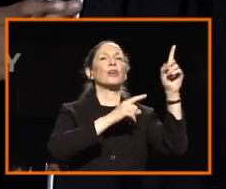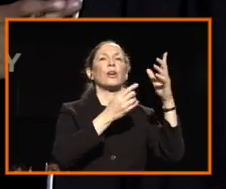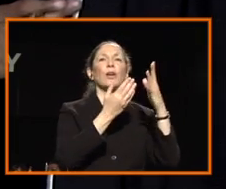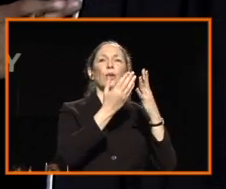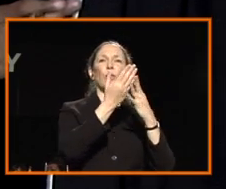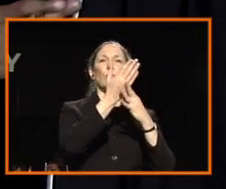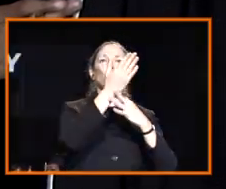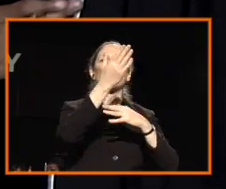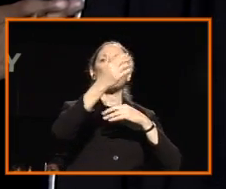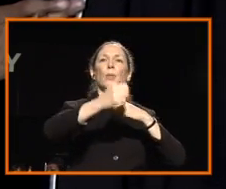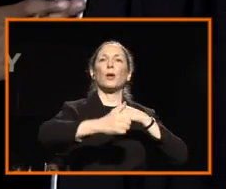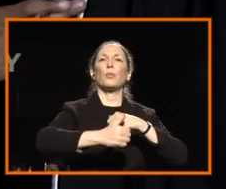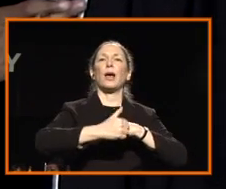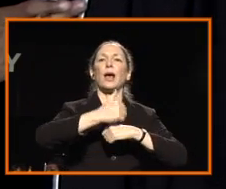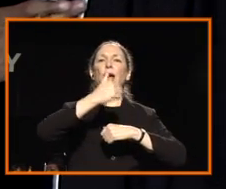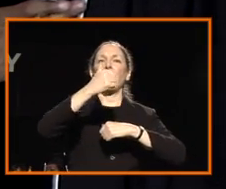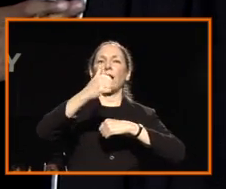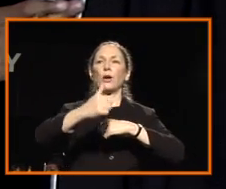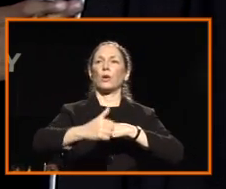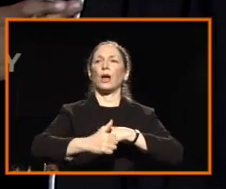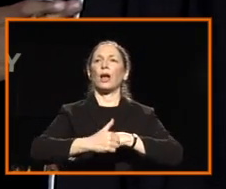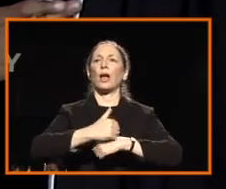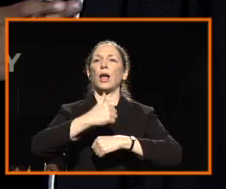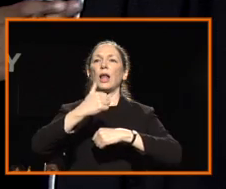stars through the